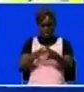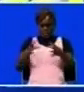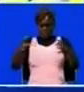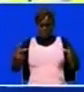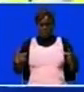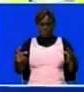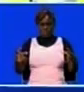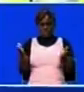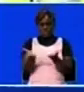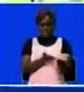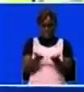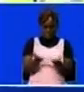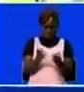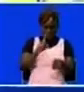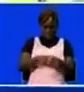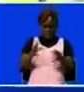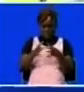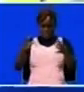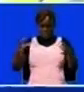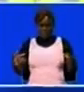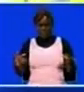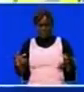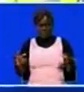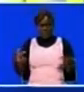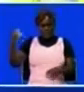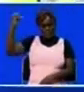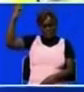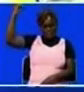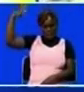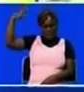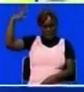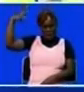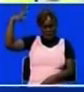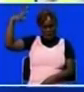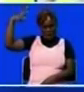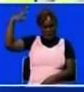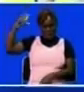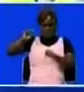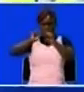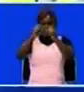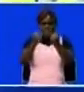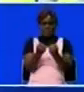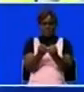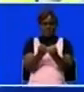outside the services, as we expand our electrical electrification system.